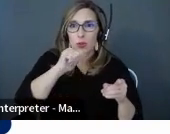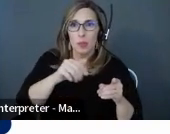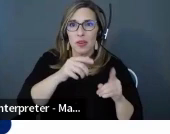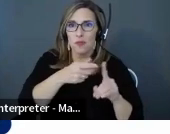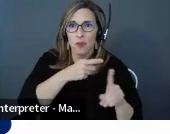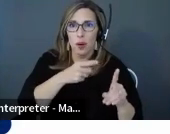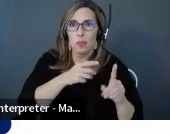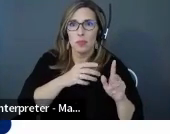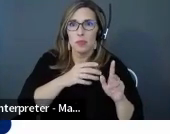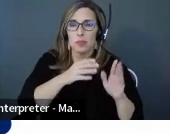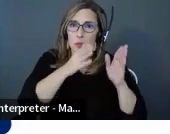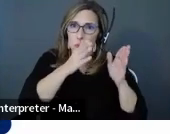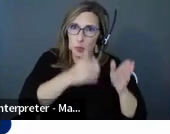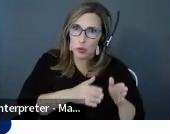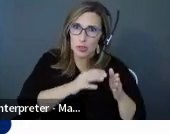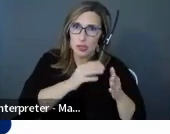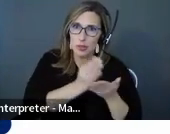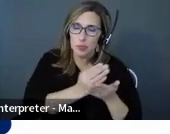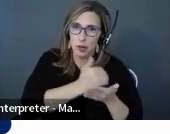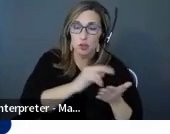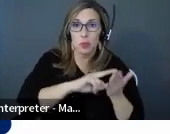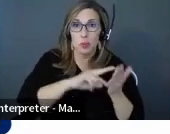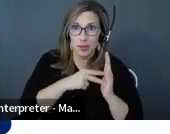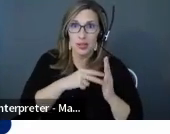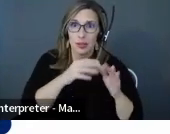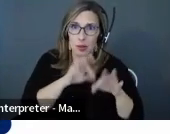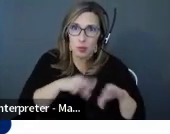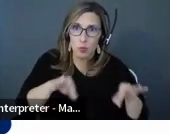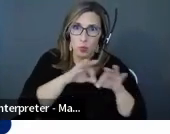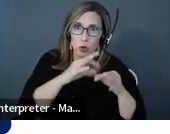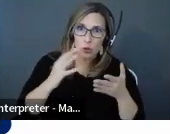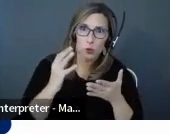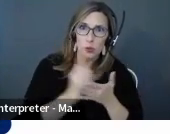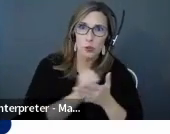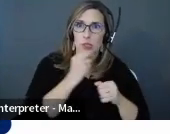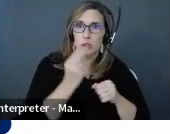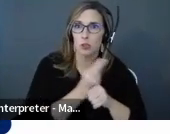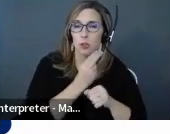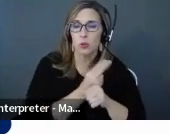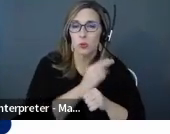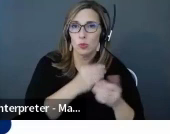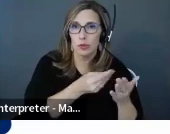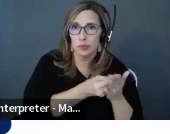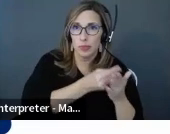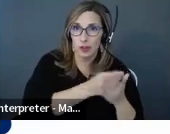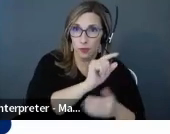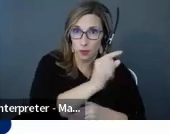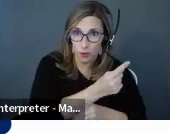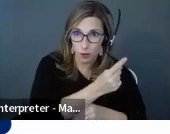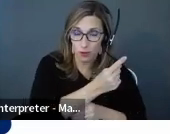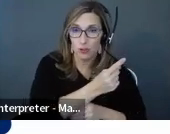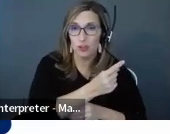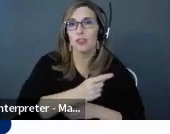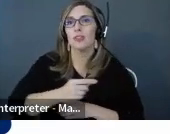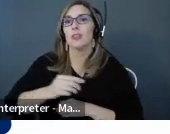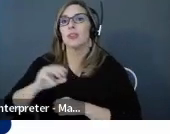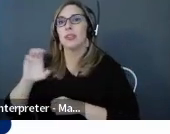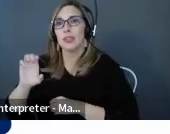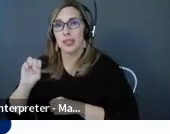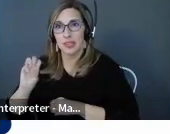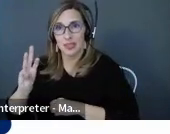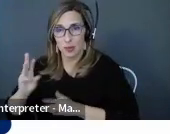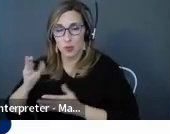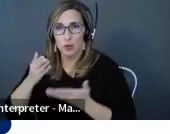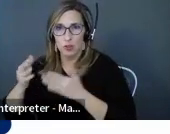to maximize their use of those state plan services available to them before using a CSW